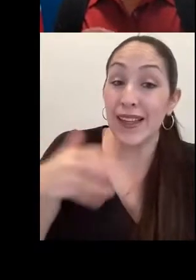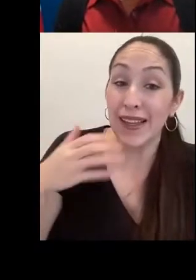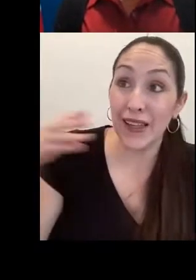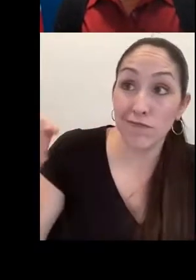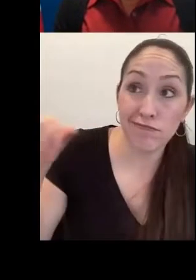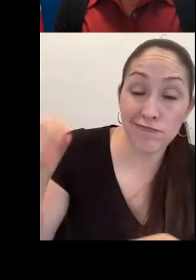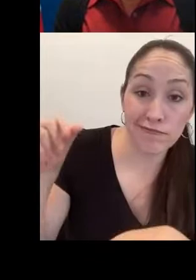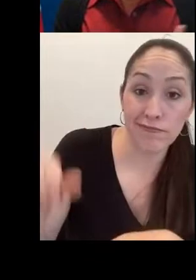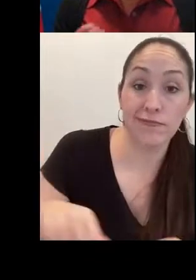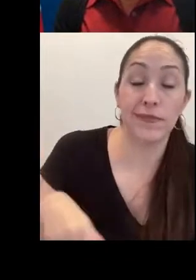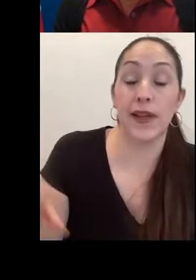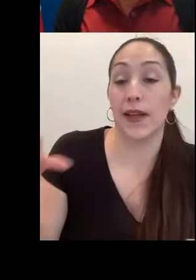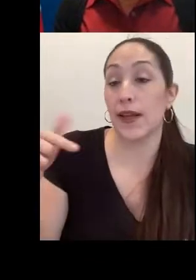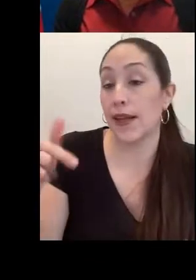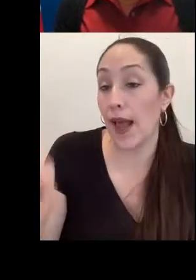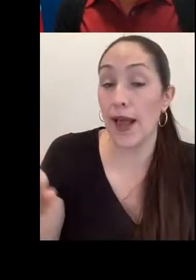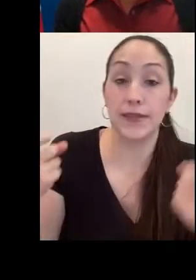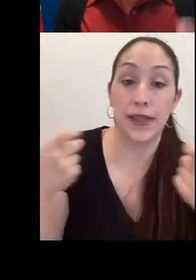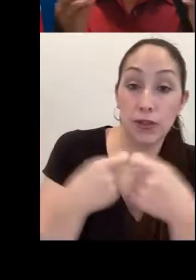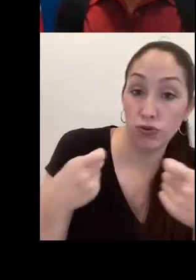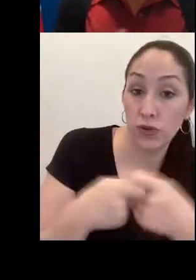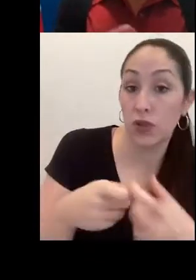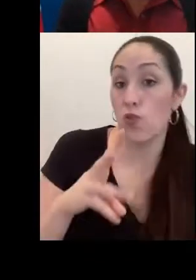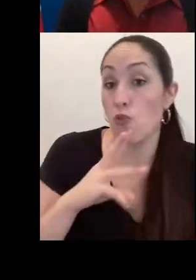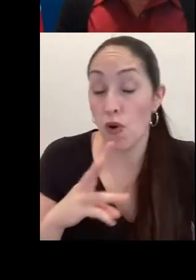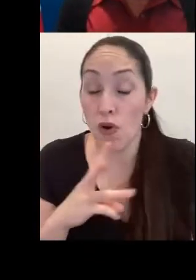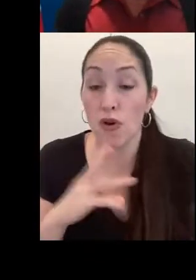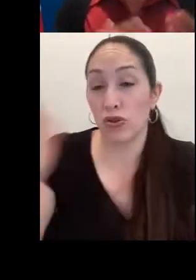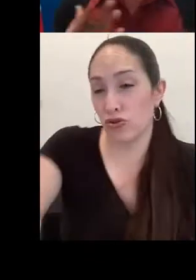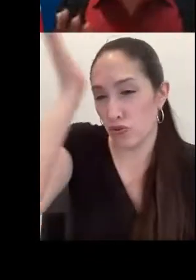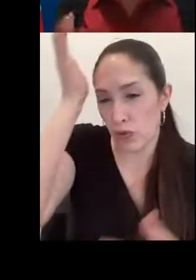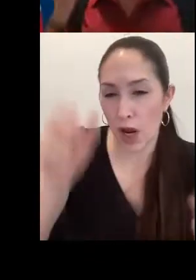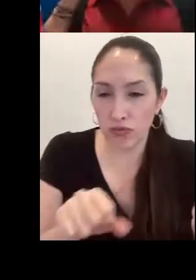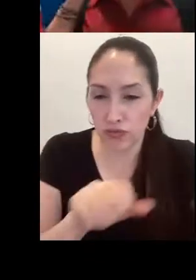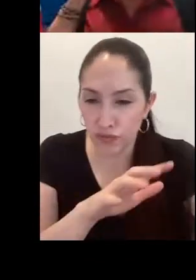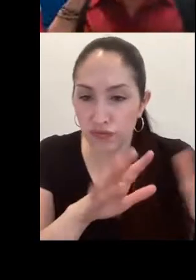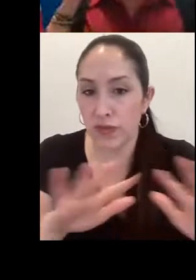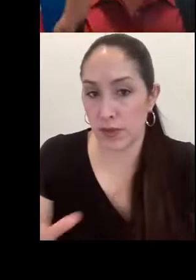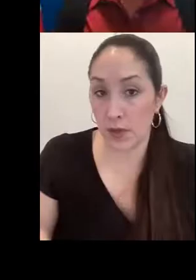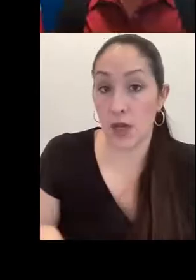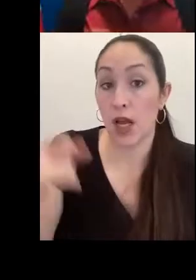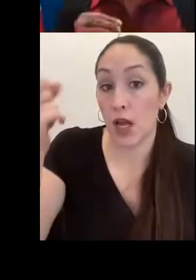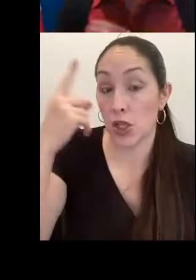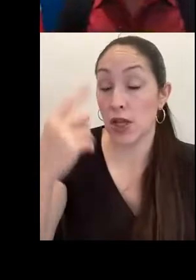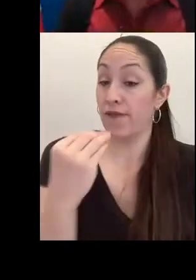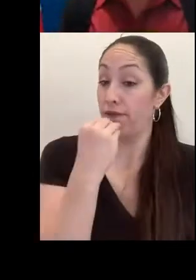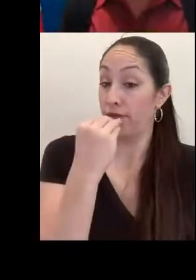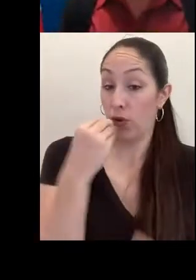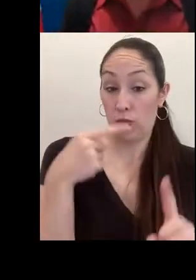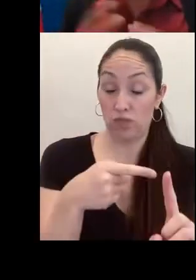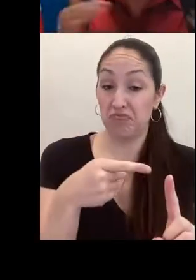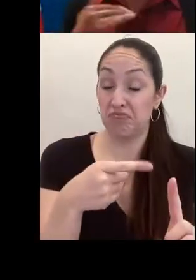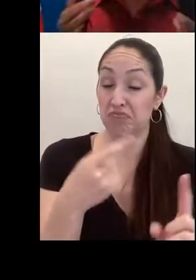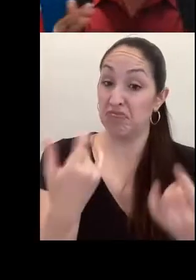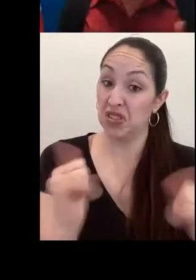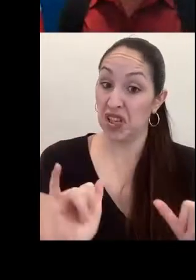electricity, water, sewer, and garbage removal. Now, for ABLE purposes, food is considered a qualified disability